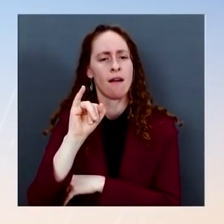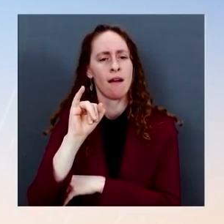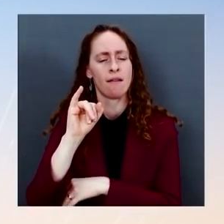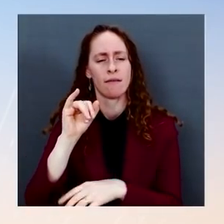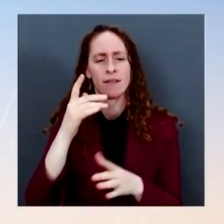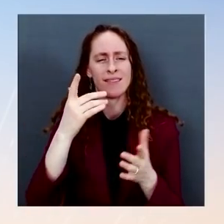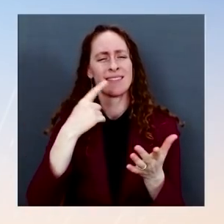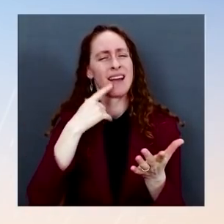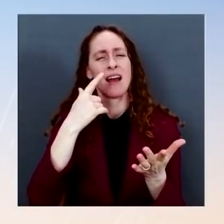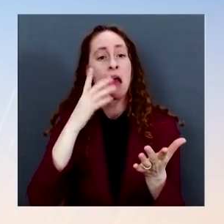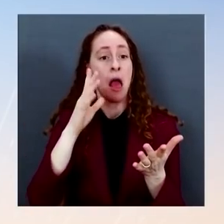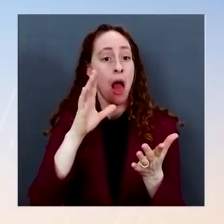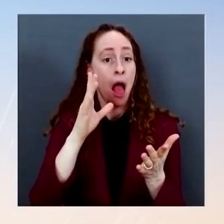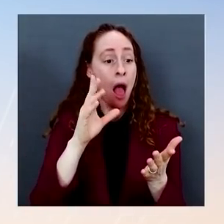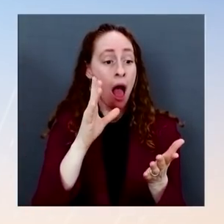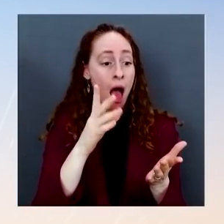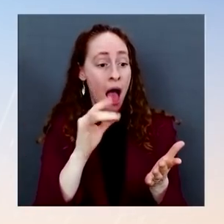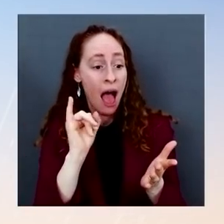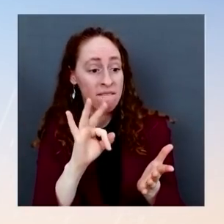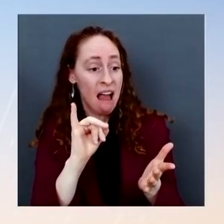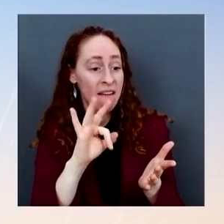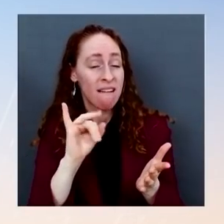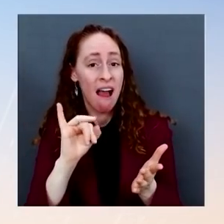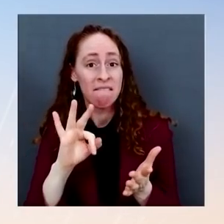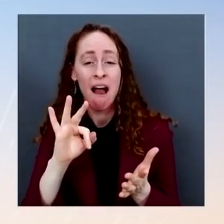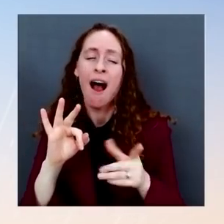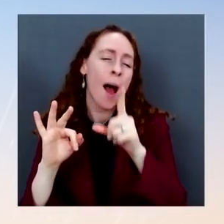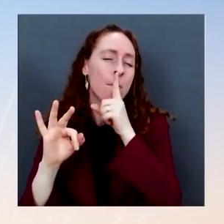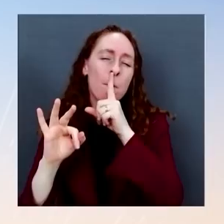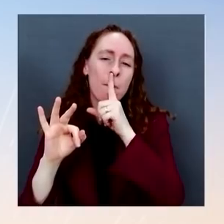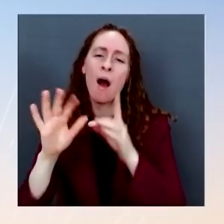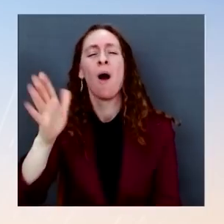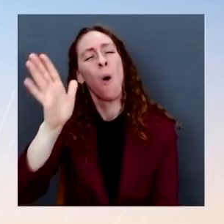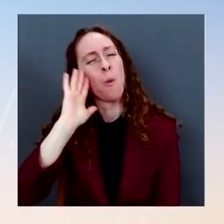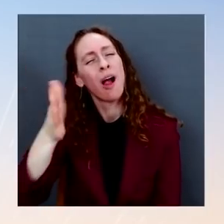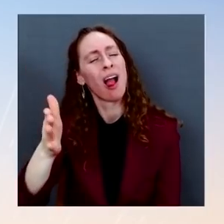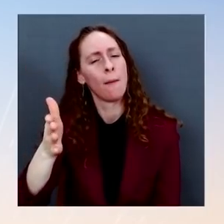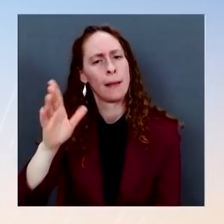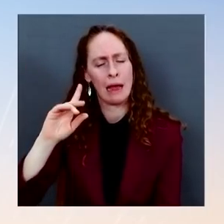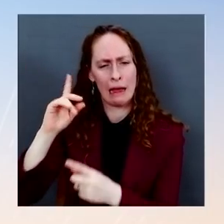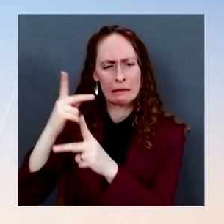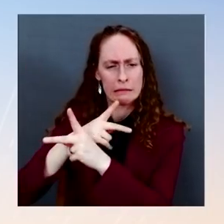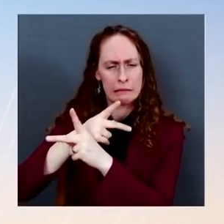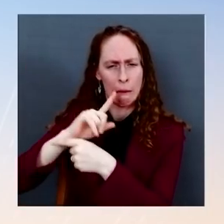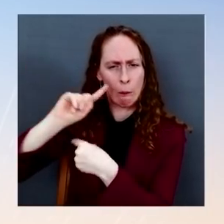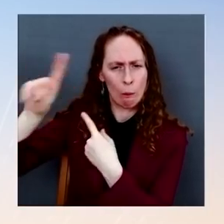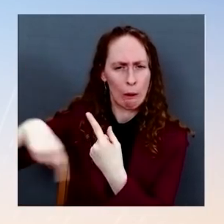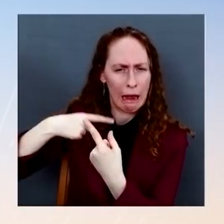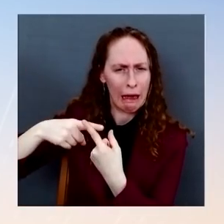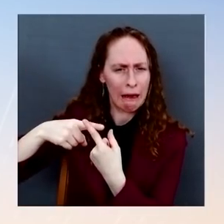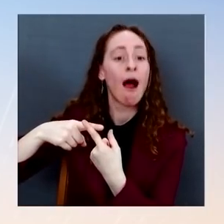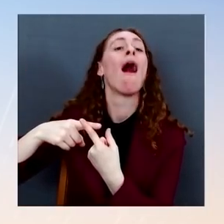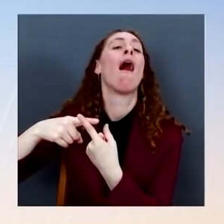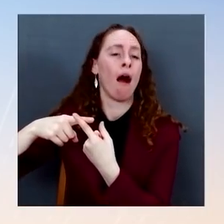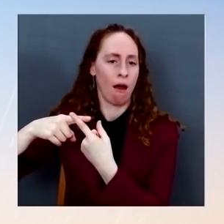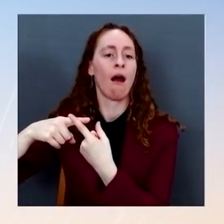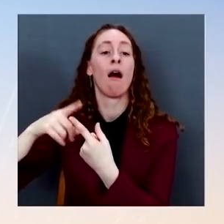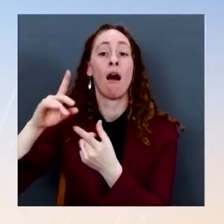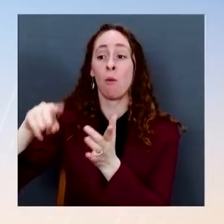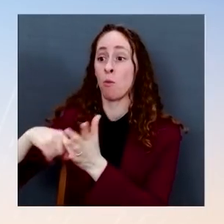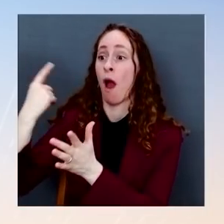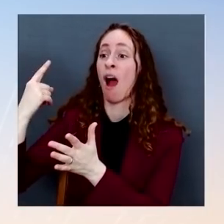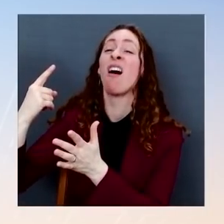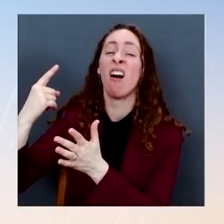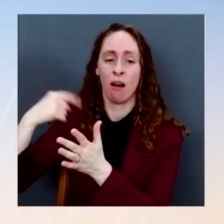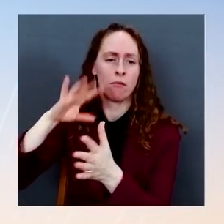CDC guidance. So that would be the first step if and when they were to change that. Go ahead. Can you bring us up to speed? I just have two questions, one on Russia, one on